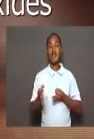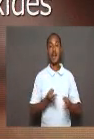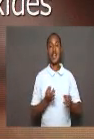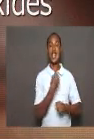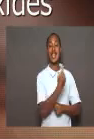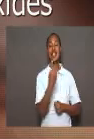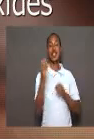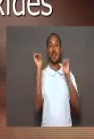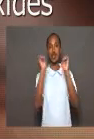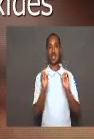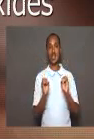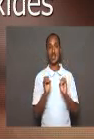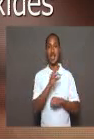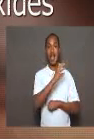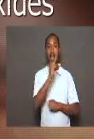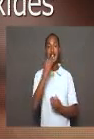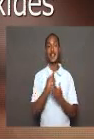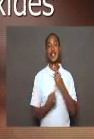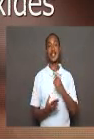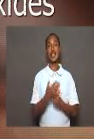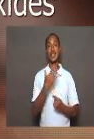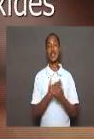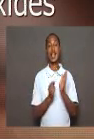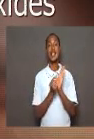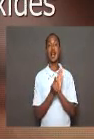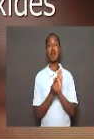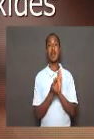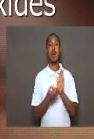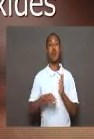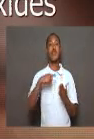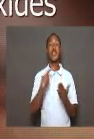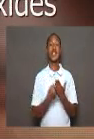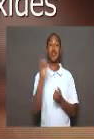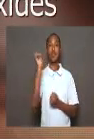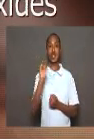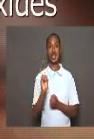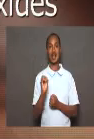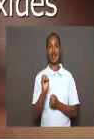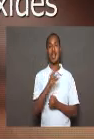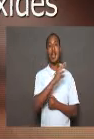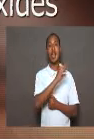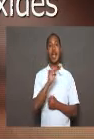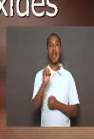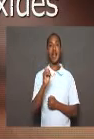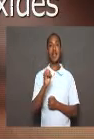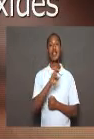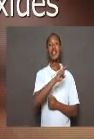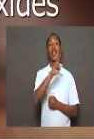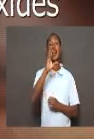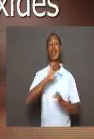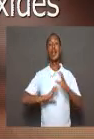each oxide and discuss examples of these oxides and their